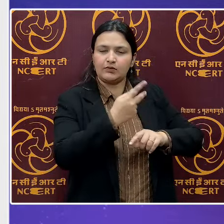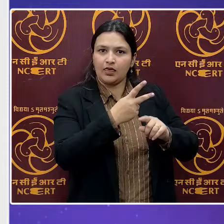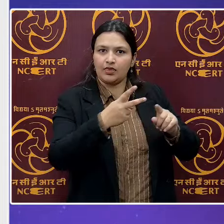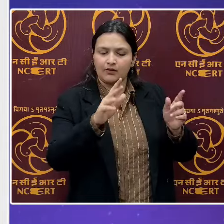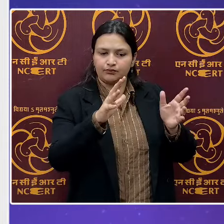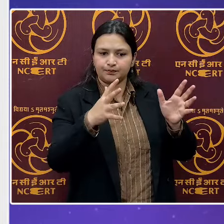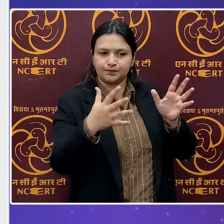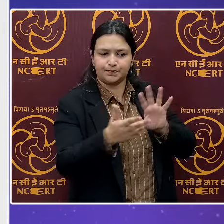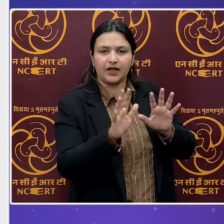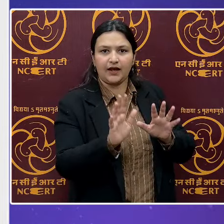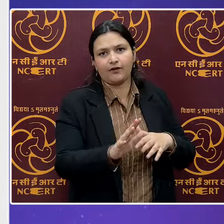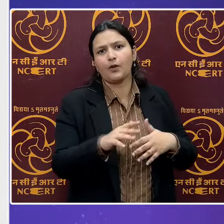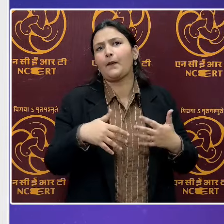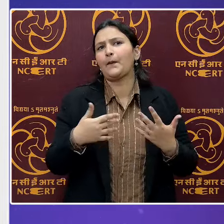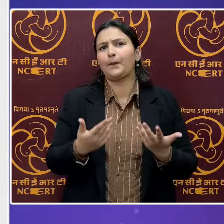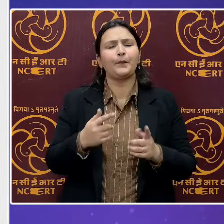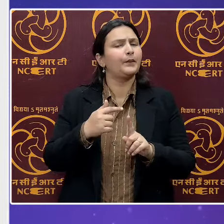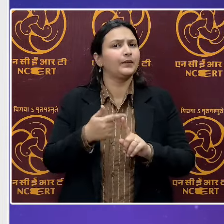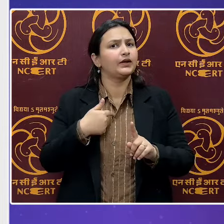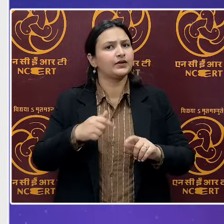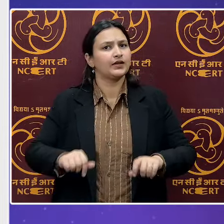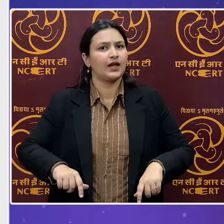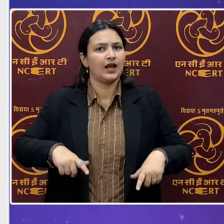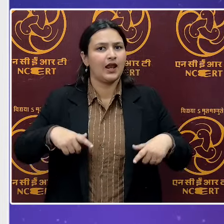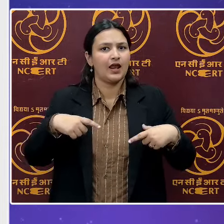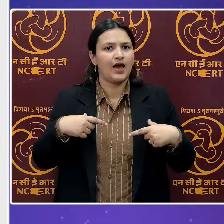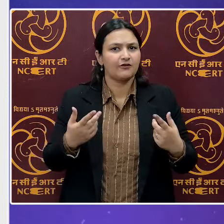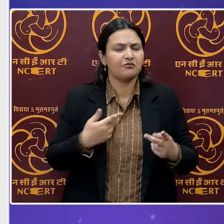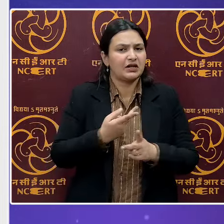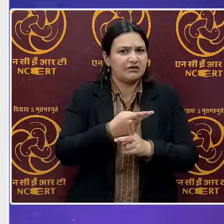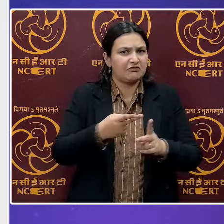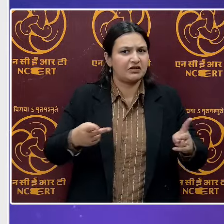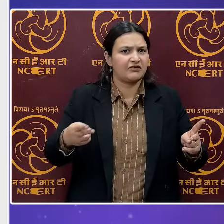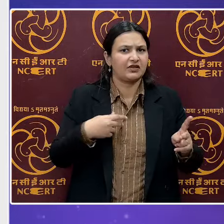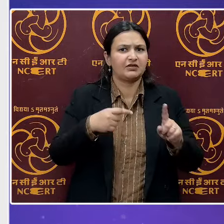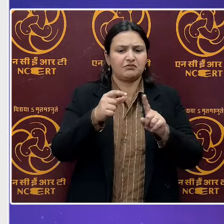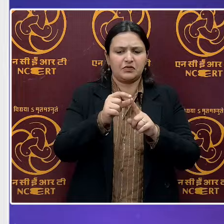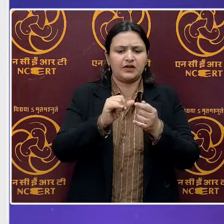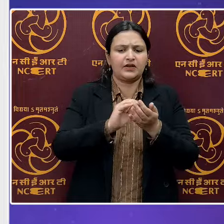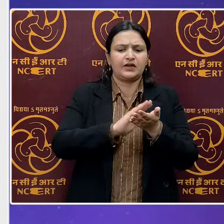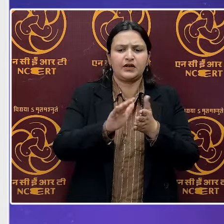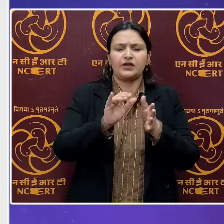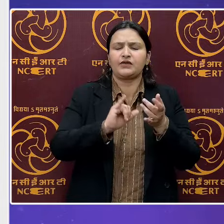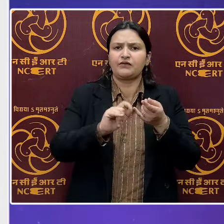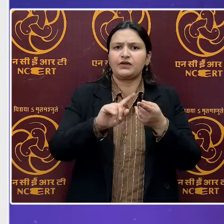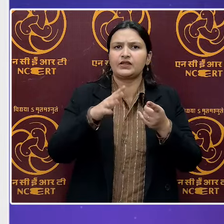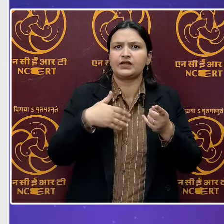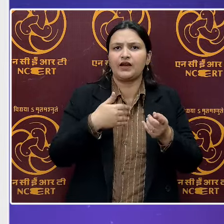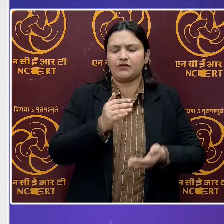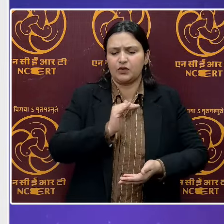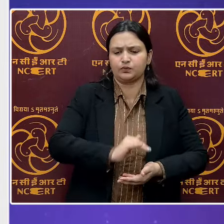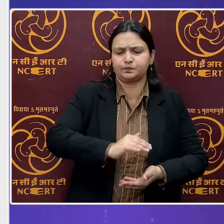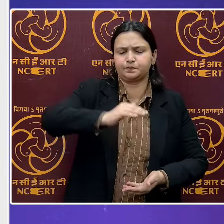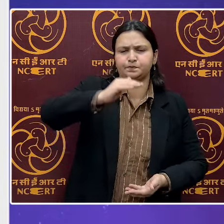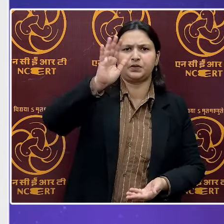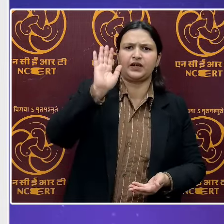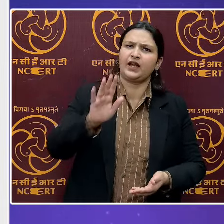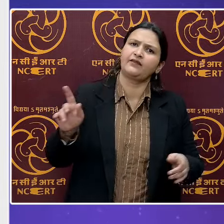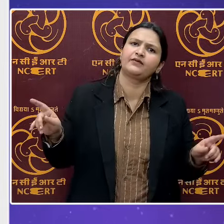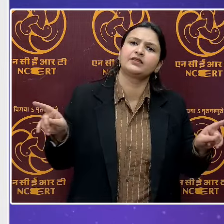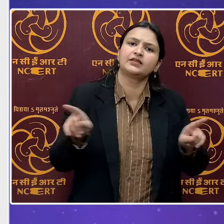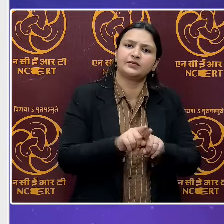That tells you, that is whether you are in childhood or you are young or you are adult. Similarly, here in simple